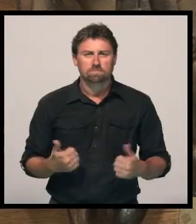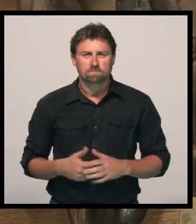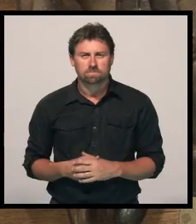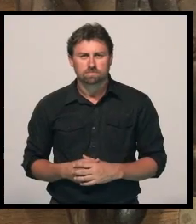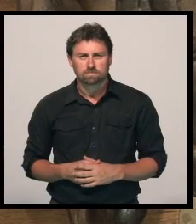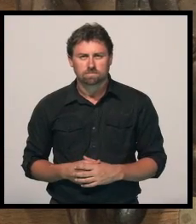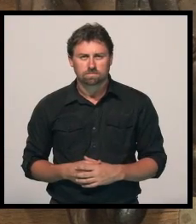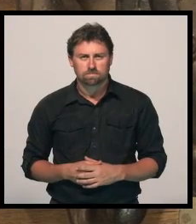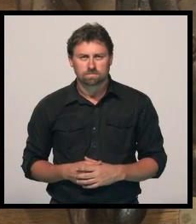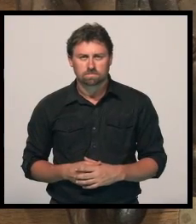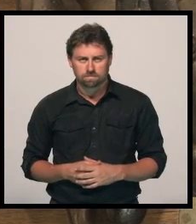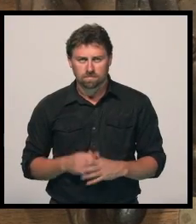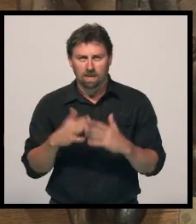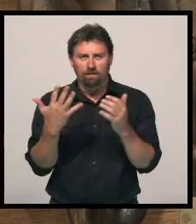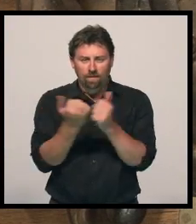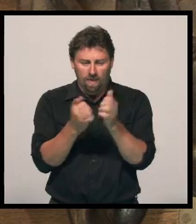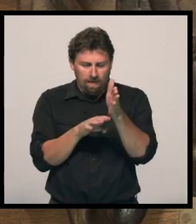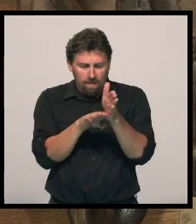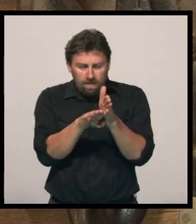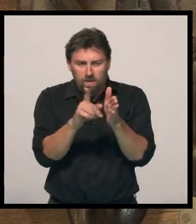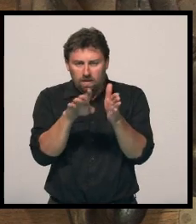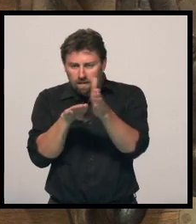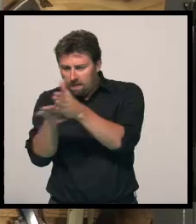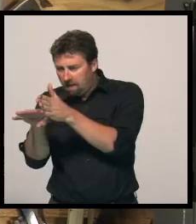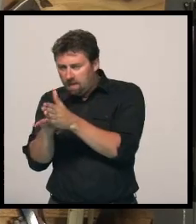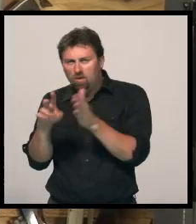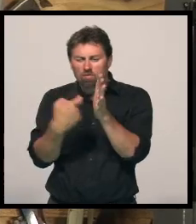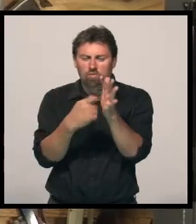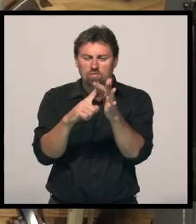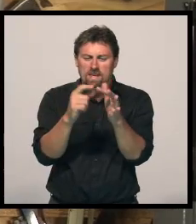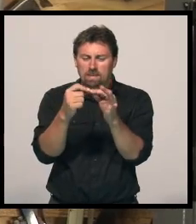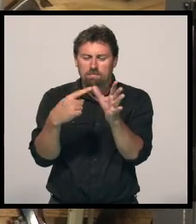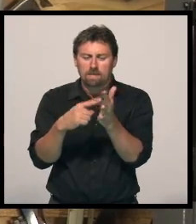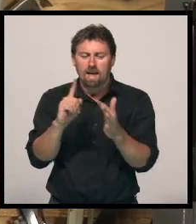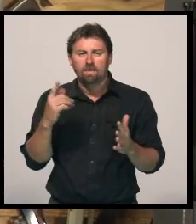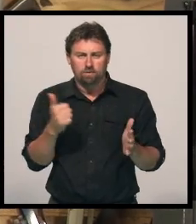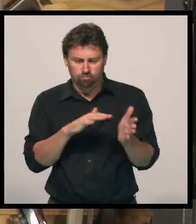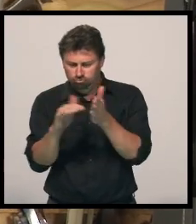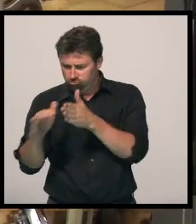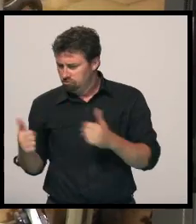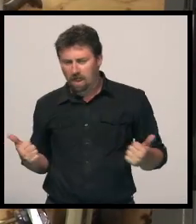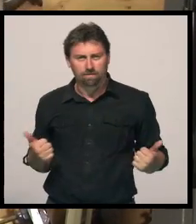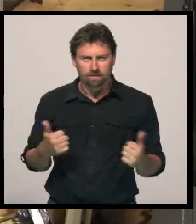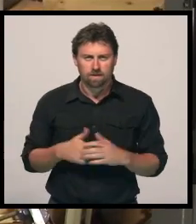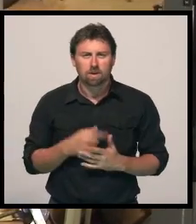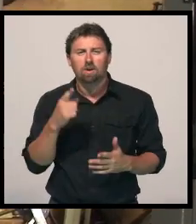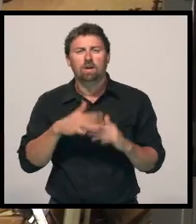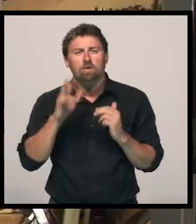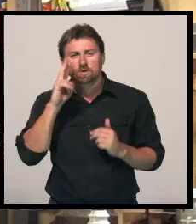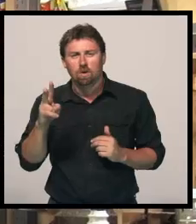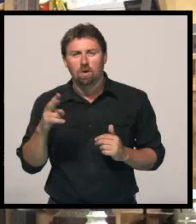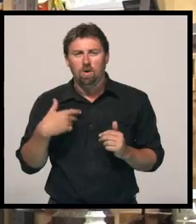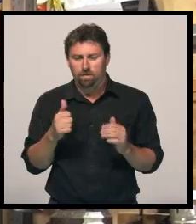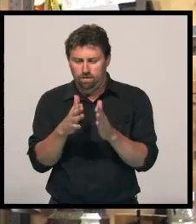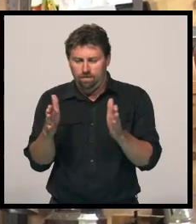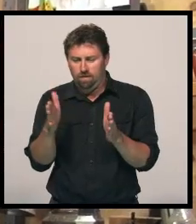we've now got all the rebates cut. What you didn't see, and what I did do, was I cut these sides to